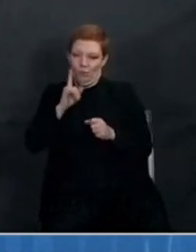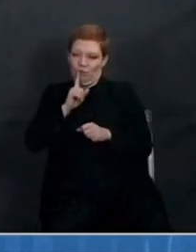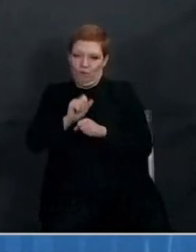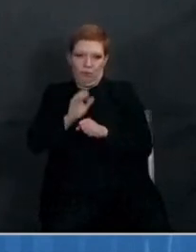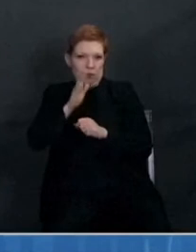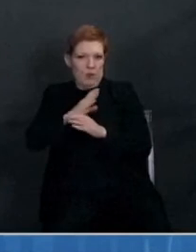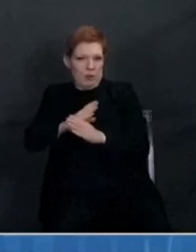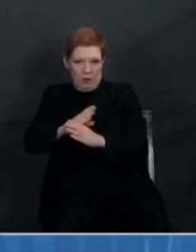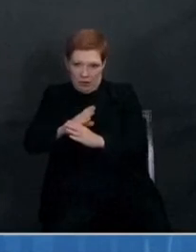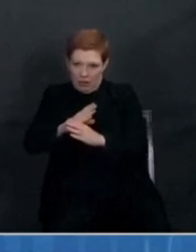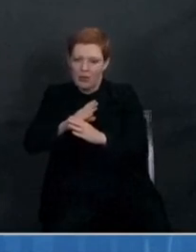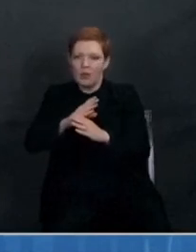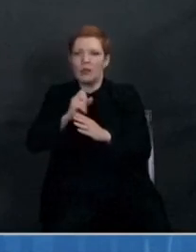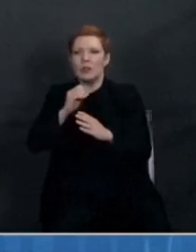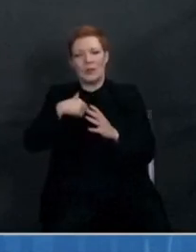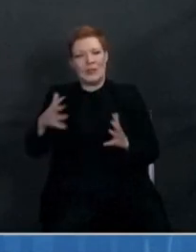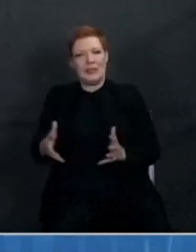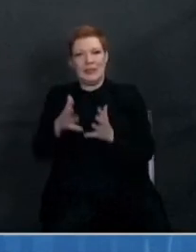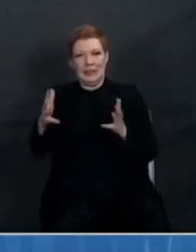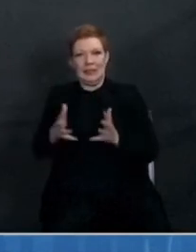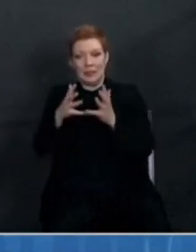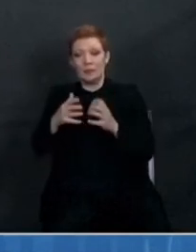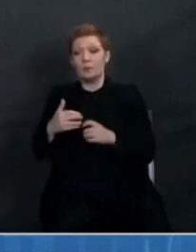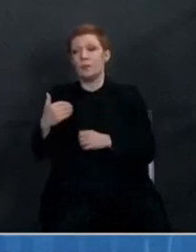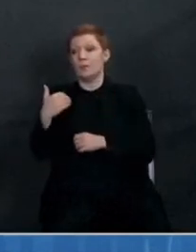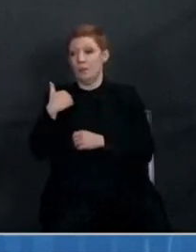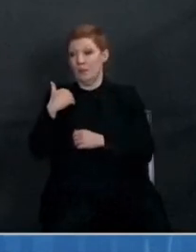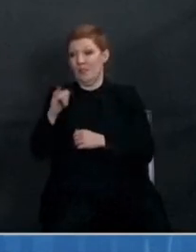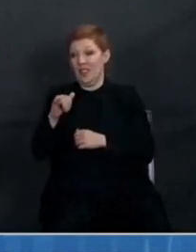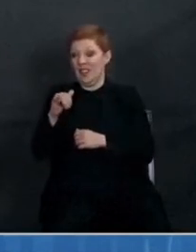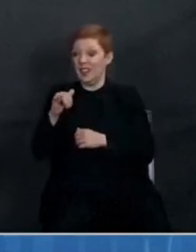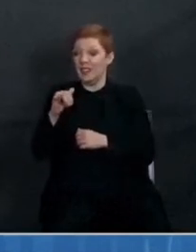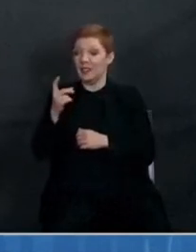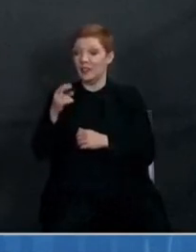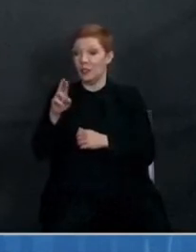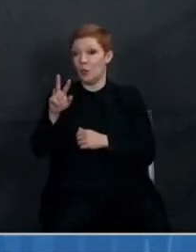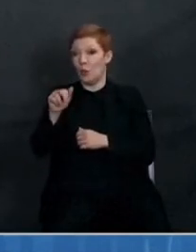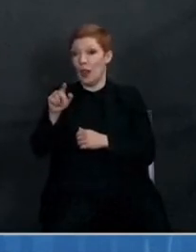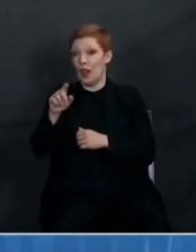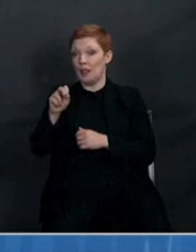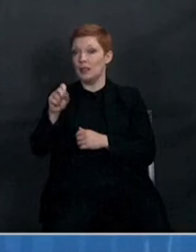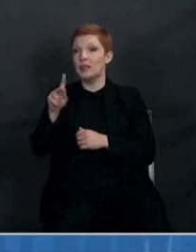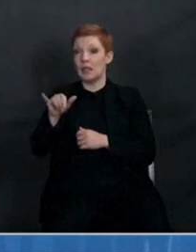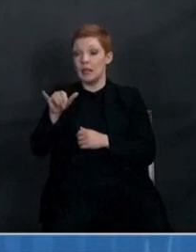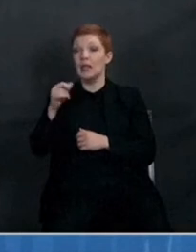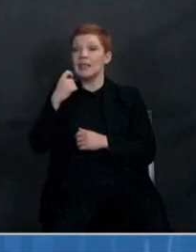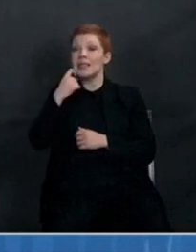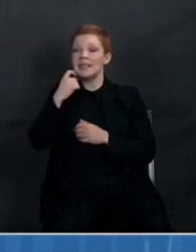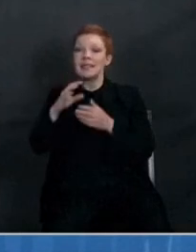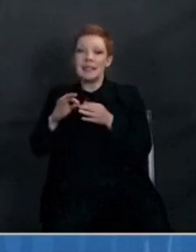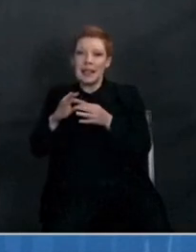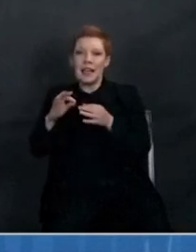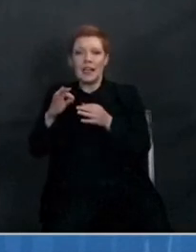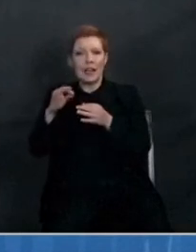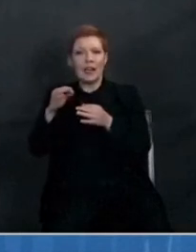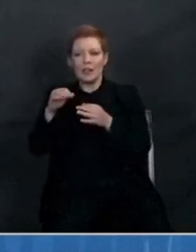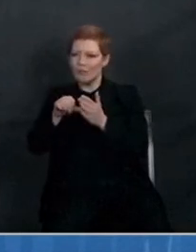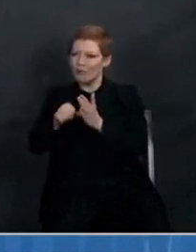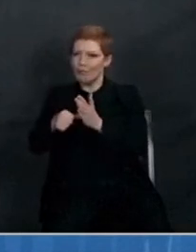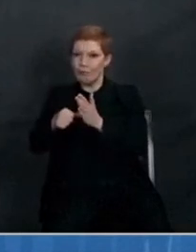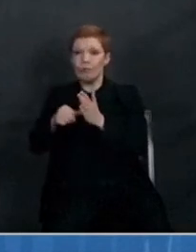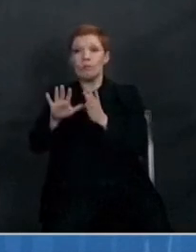yourselves. I want to emphasize the last thing she said, which is very important. When the vaccine becomes available to you,